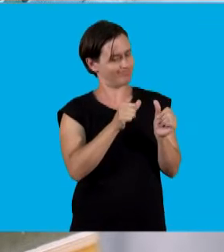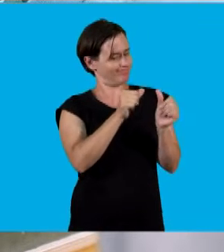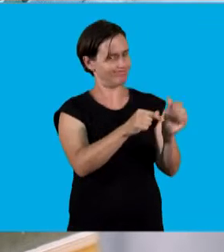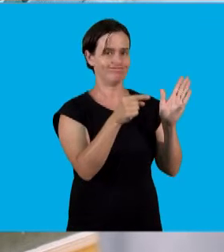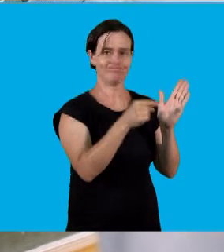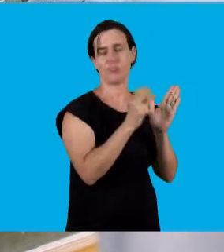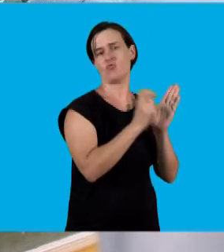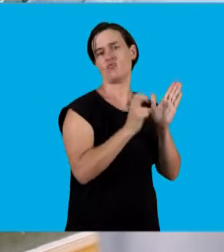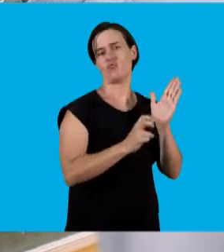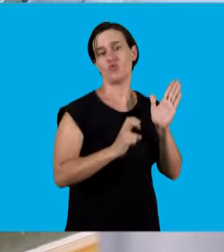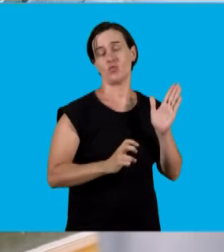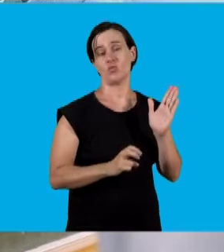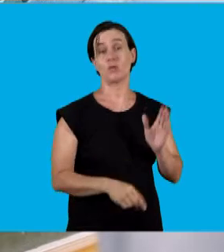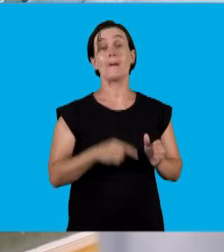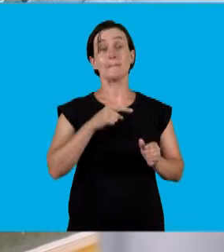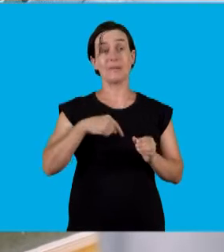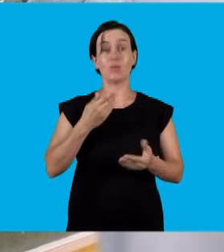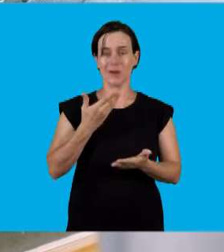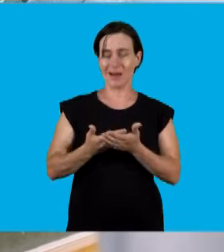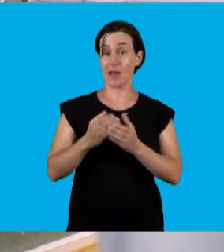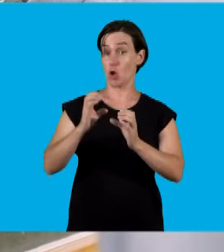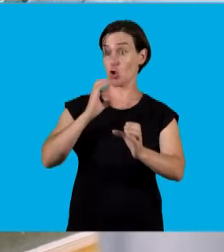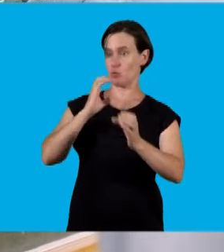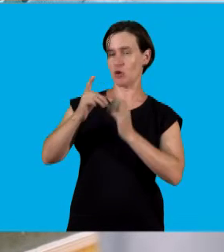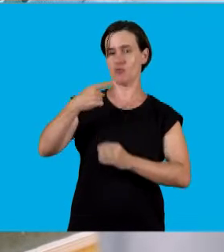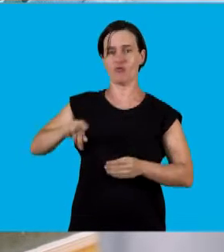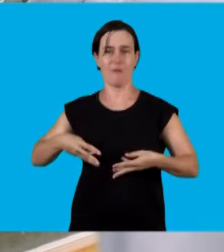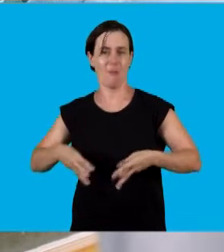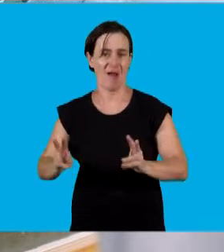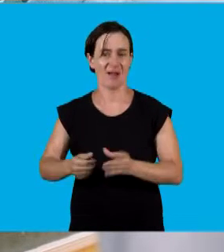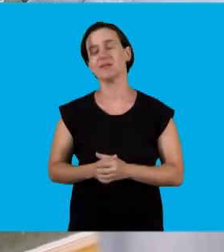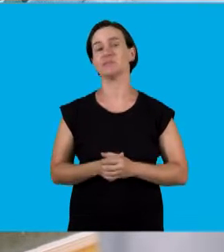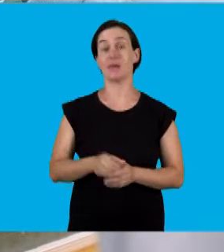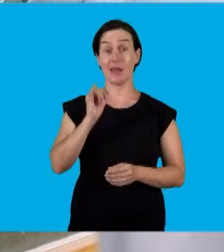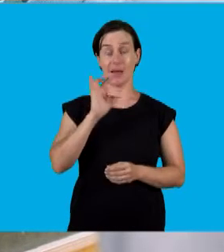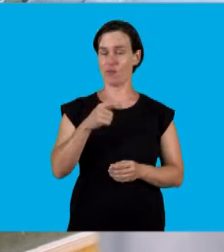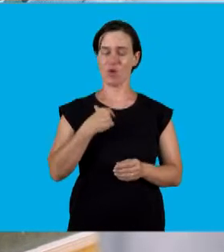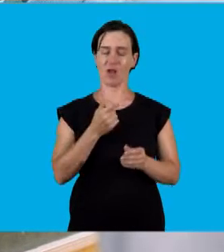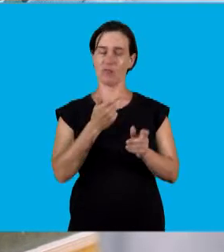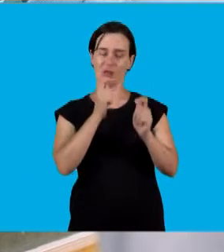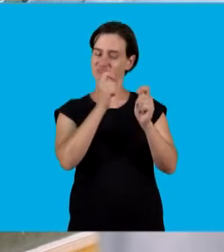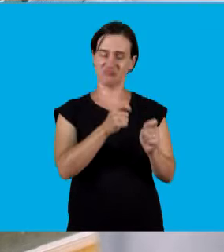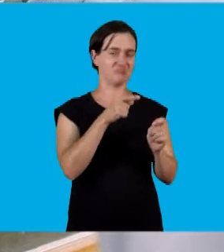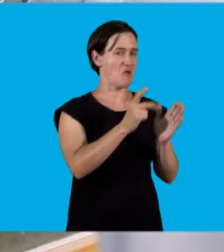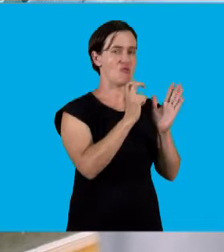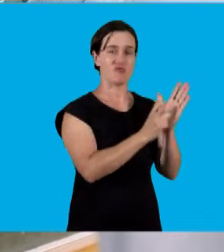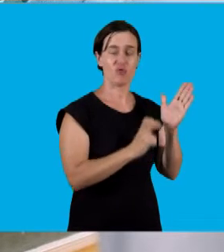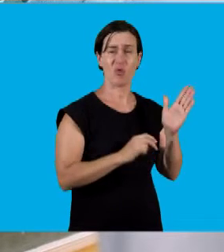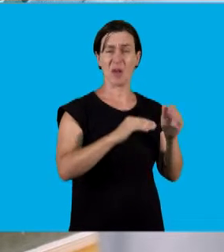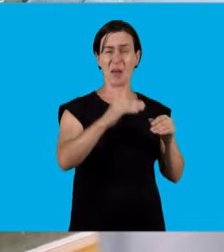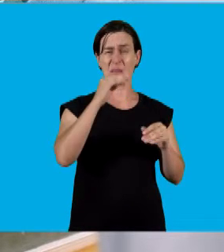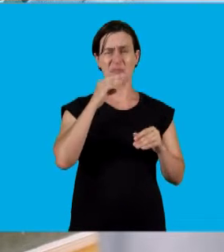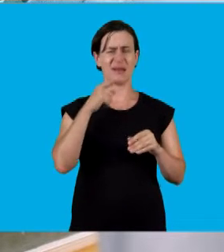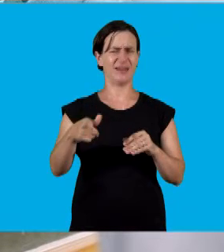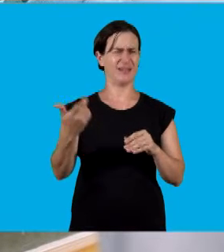be applied in order for us to be able to communicate correctly. If these rules are not